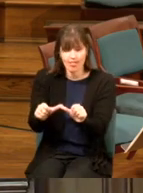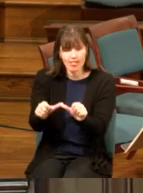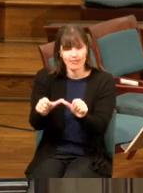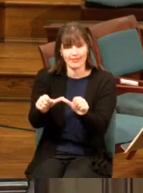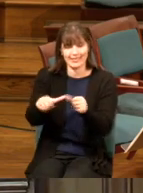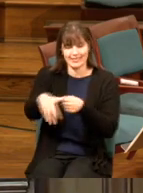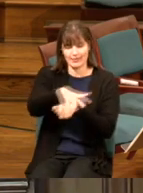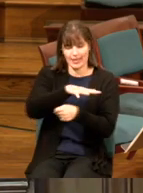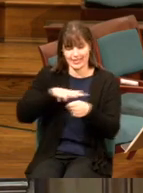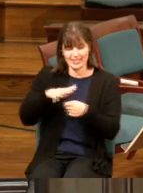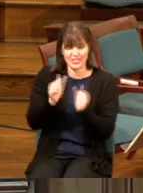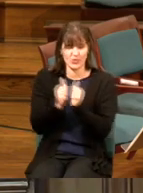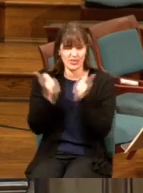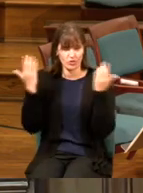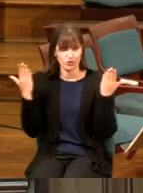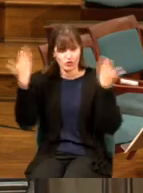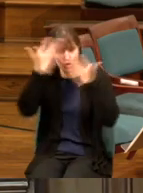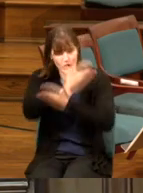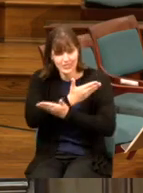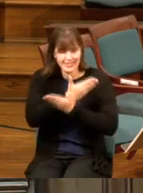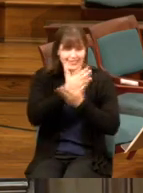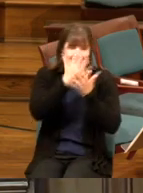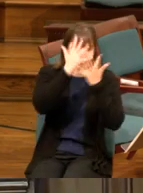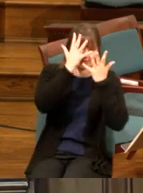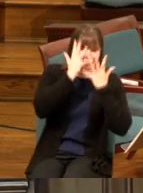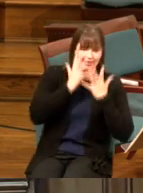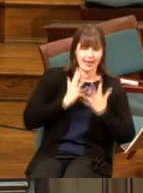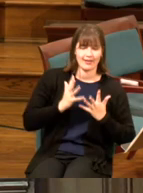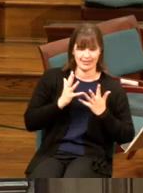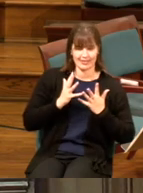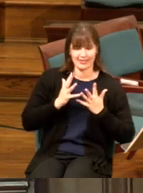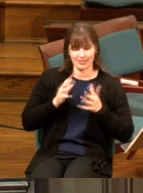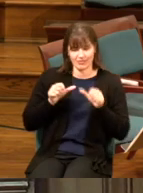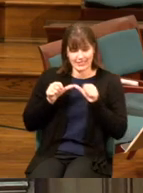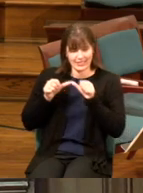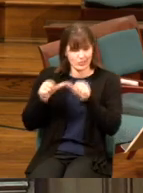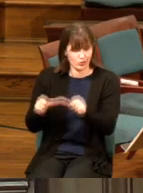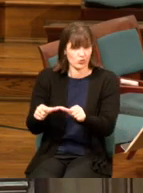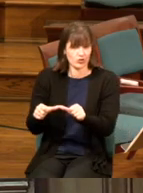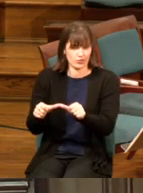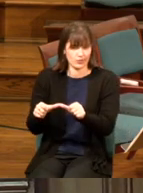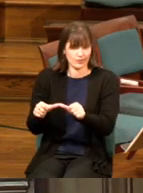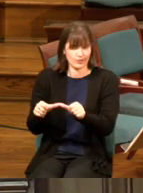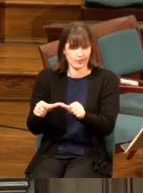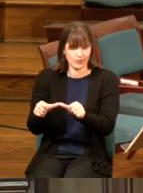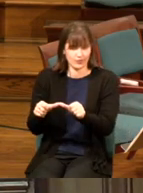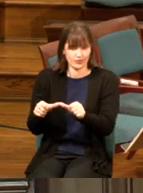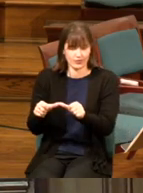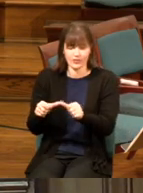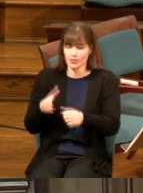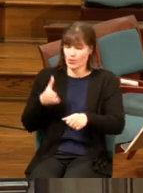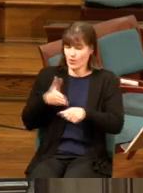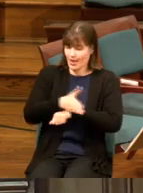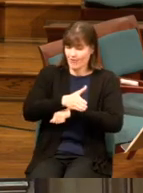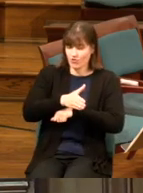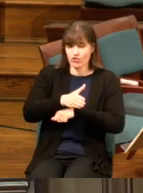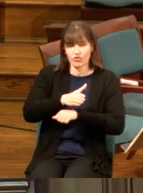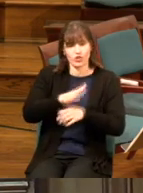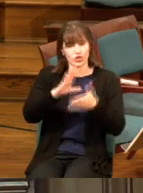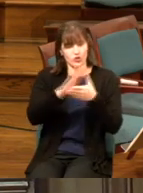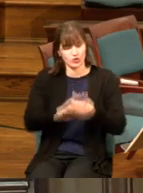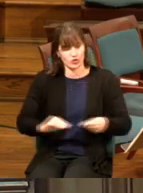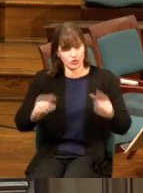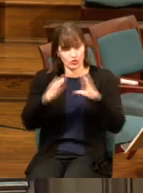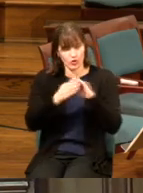where darkness and despair tend to linger. After all, the story of our